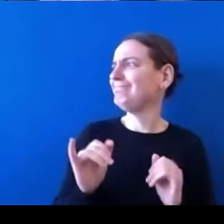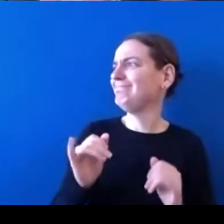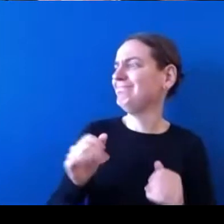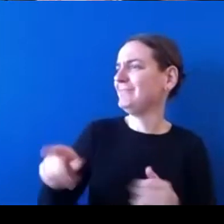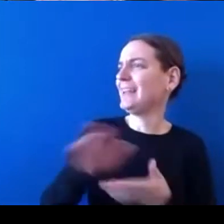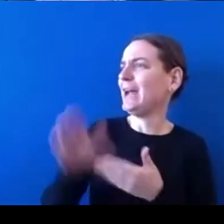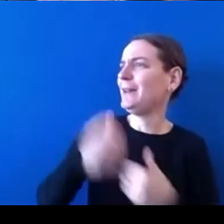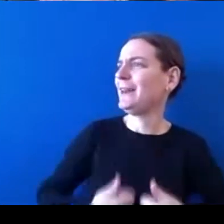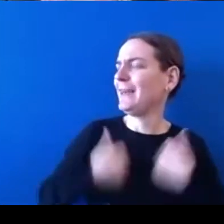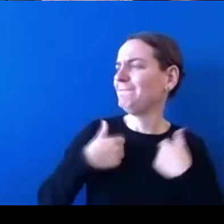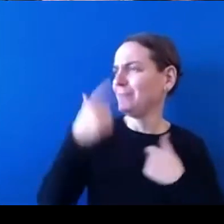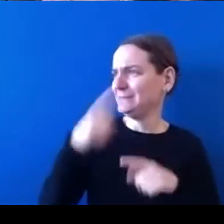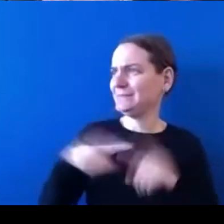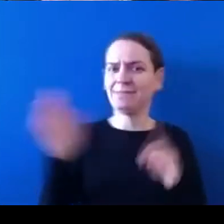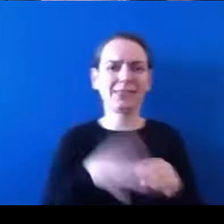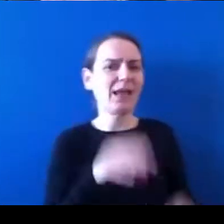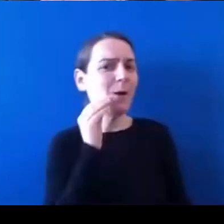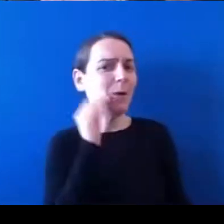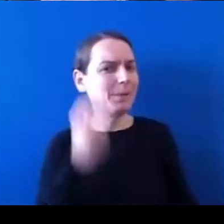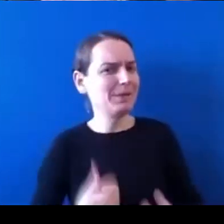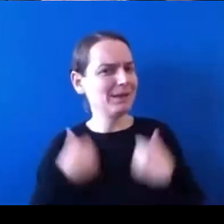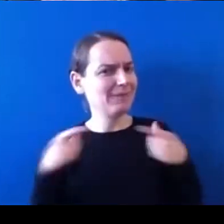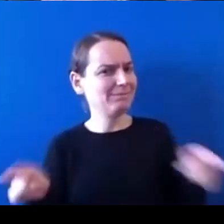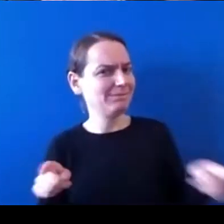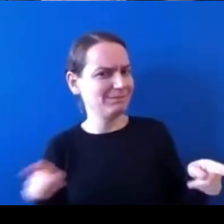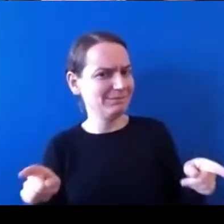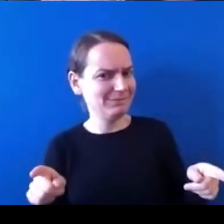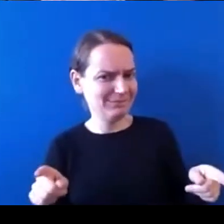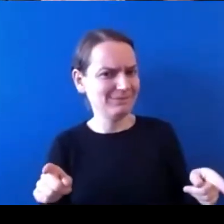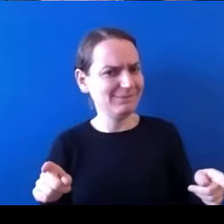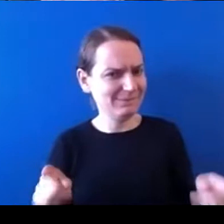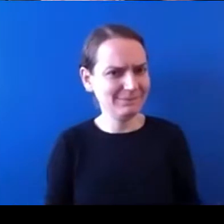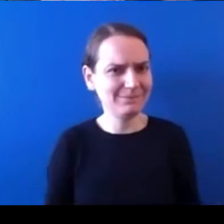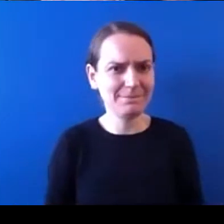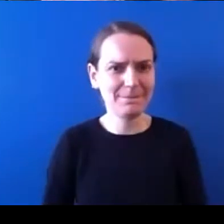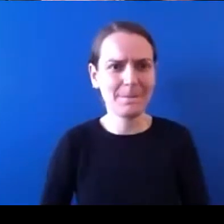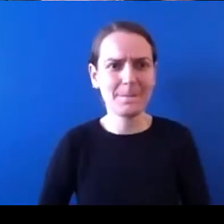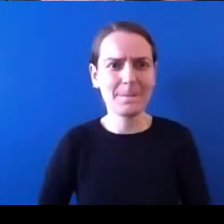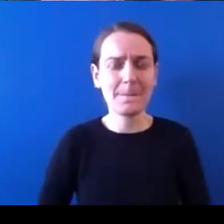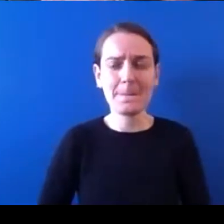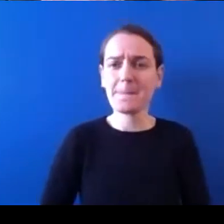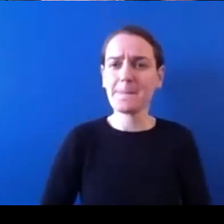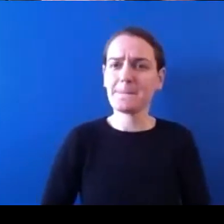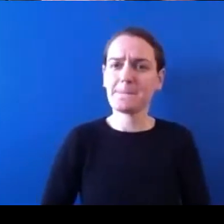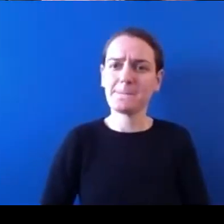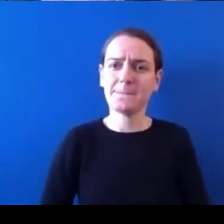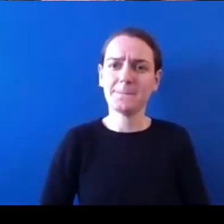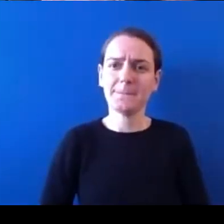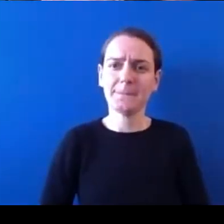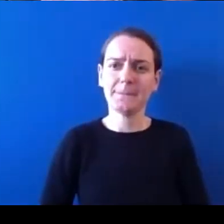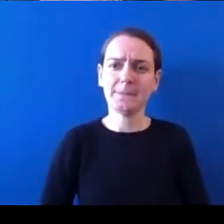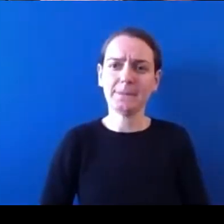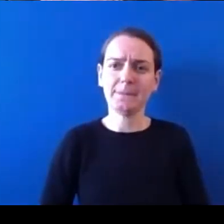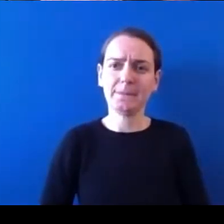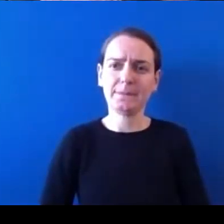home. So that is something to really consider and talk with other students that are at that school on what